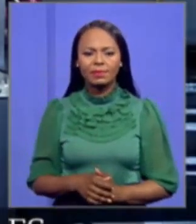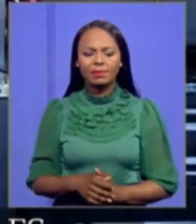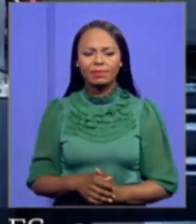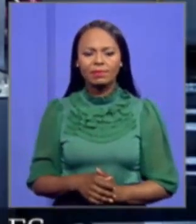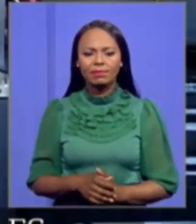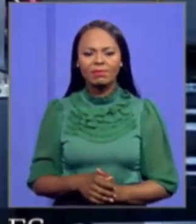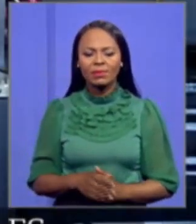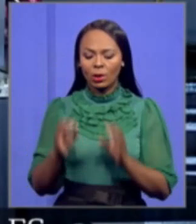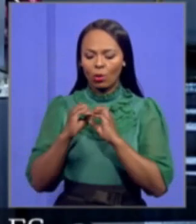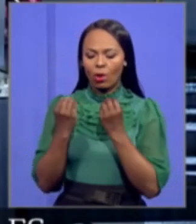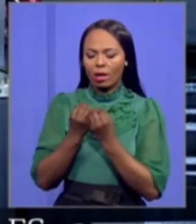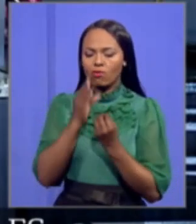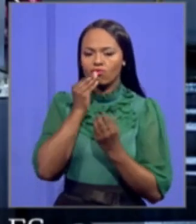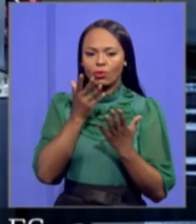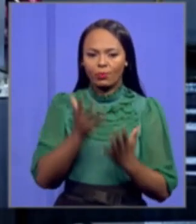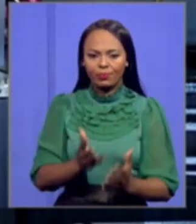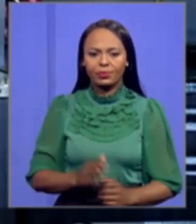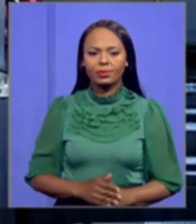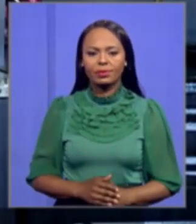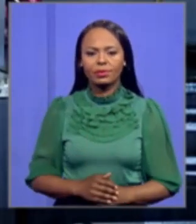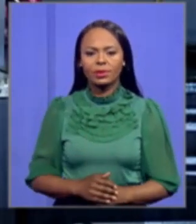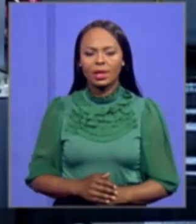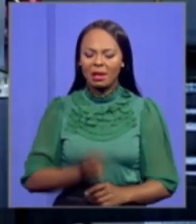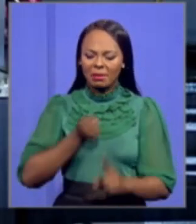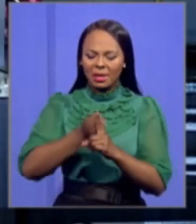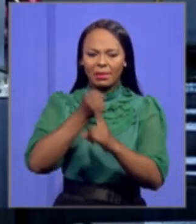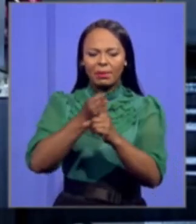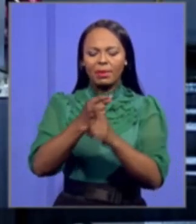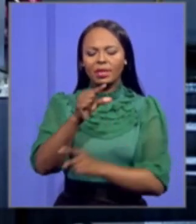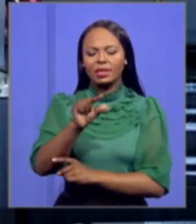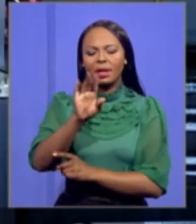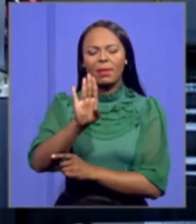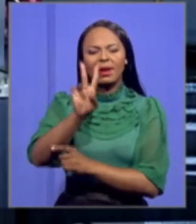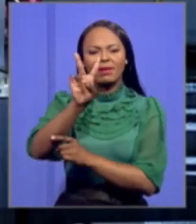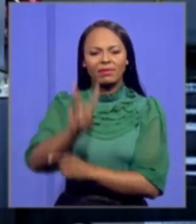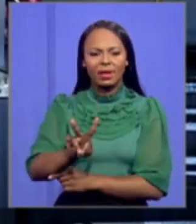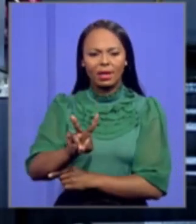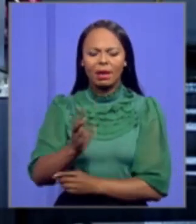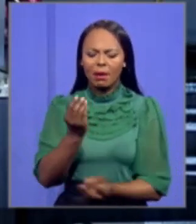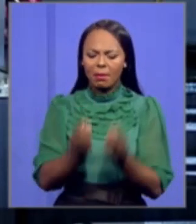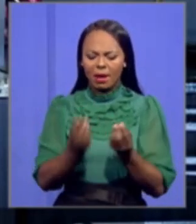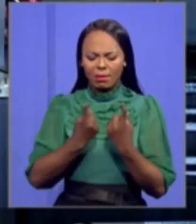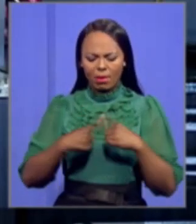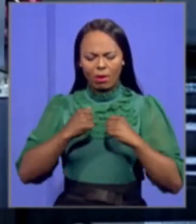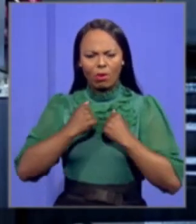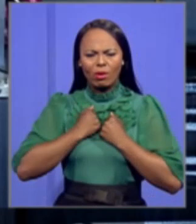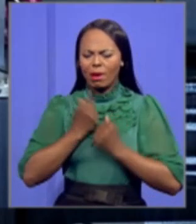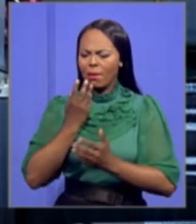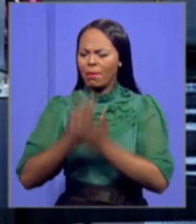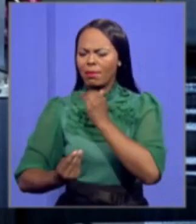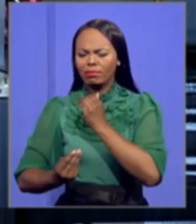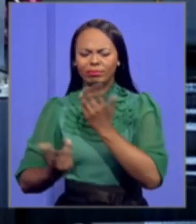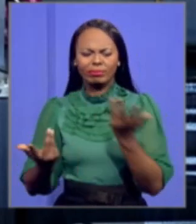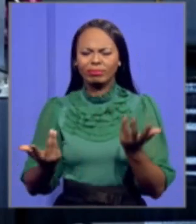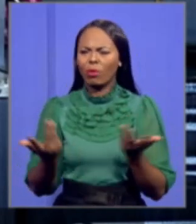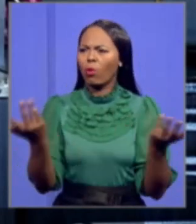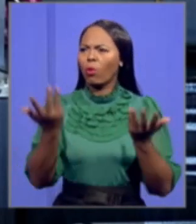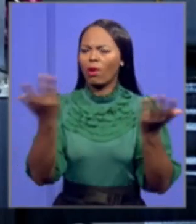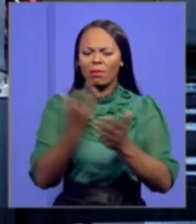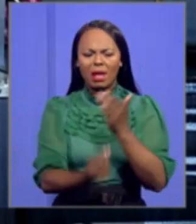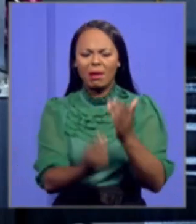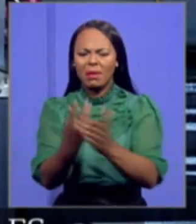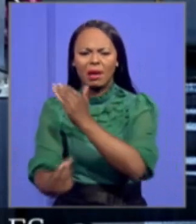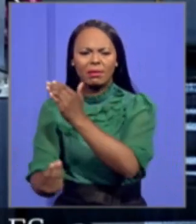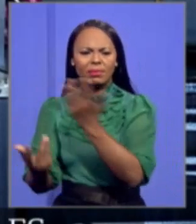tlamehile hore re lwantshaneng le botlokotsebe bona ba hore bana ba rona go baneng ba nyamela, bana ba rona ba nyamela ka